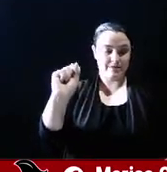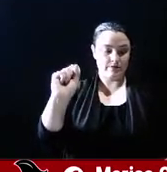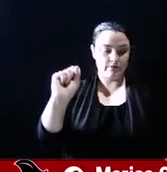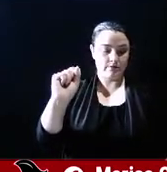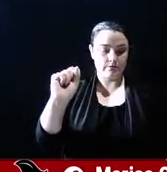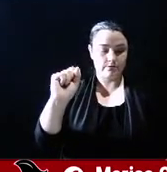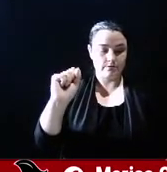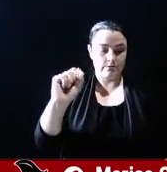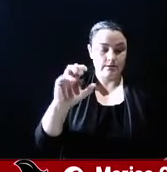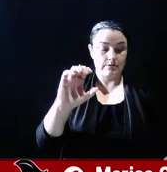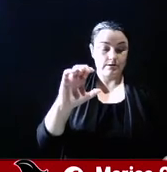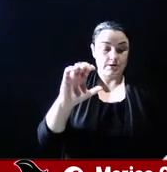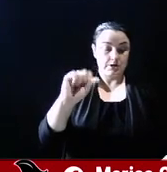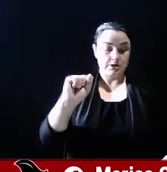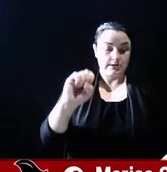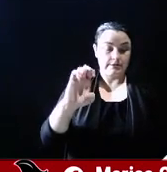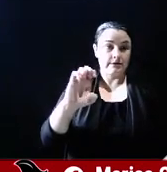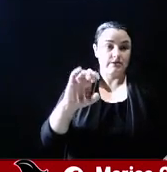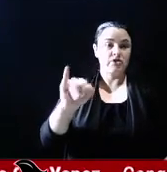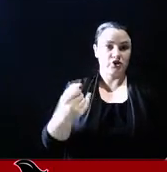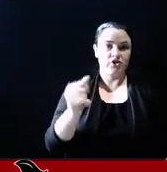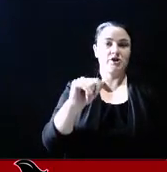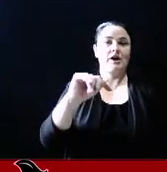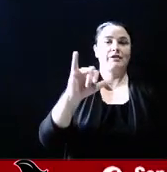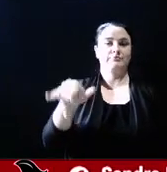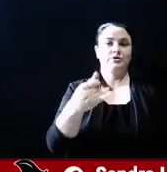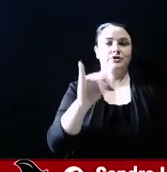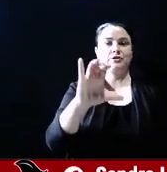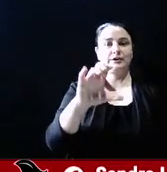Jakedrick Trayon Smith.